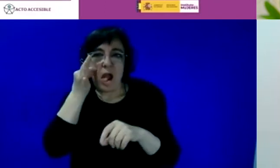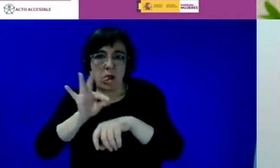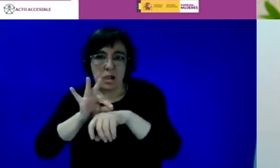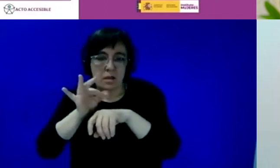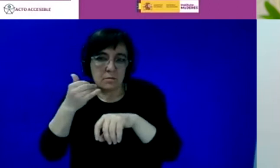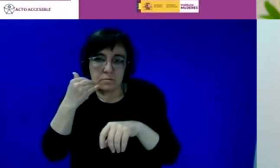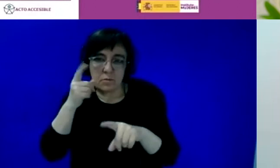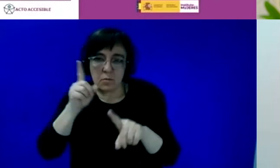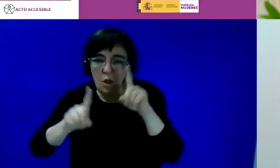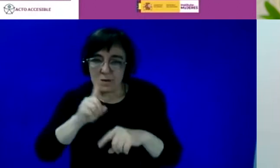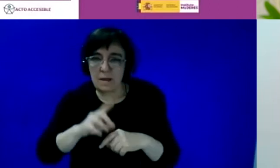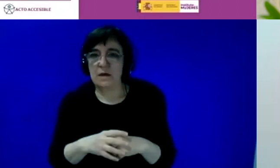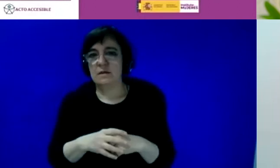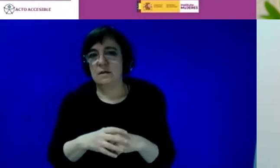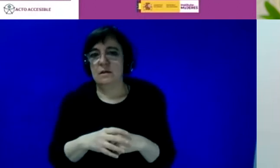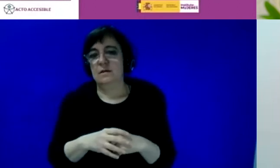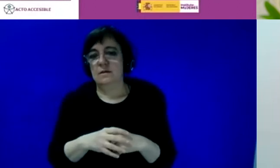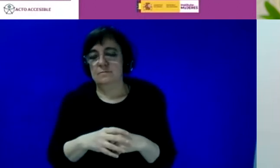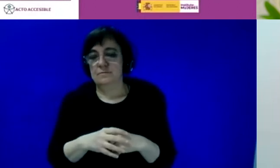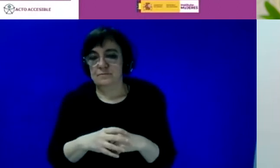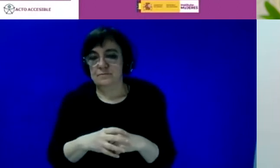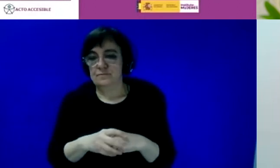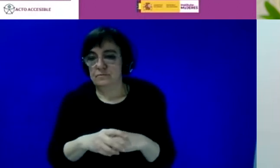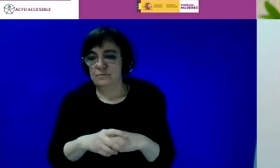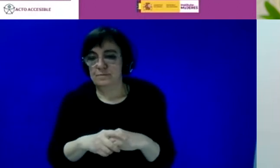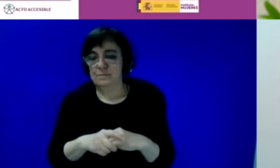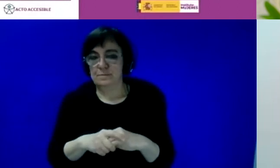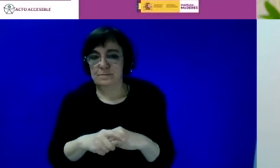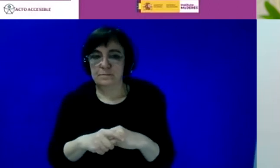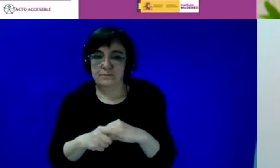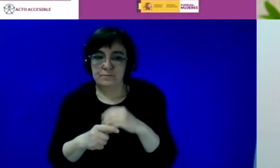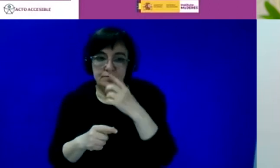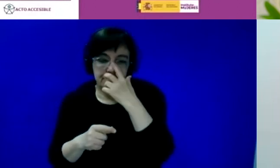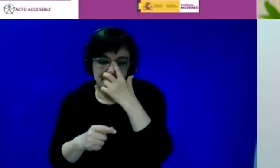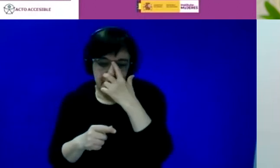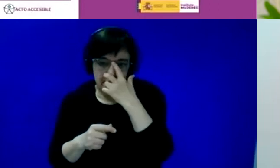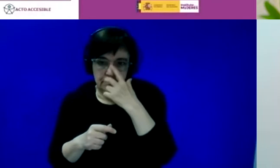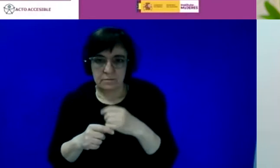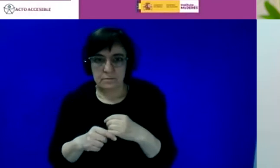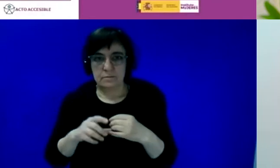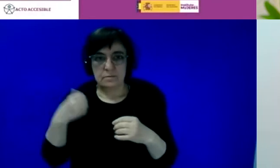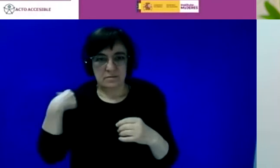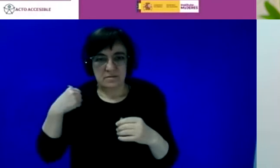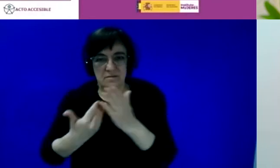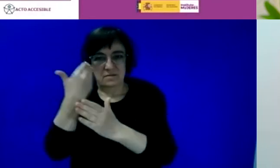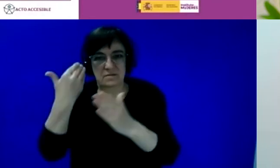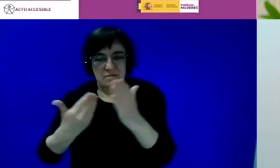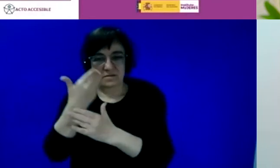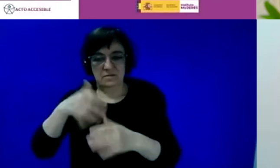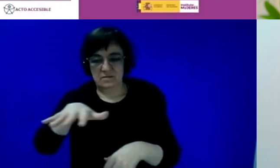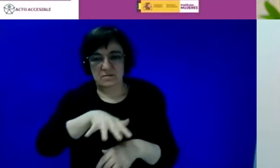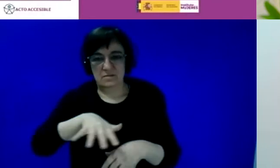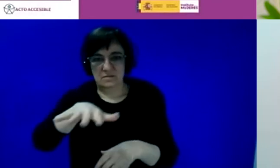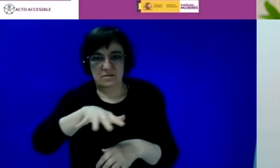in a specific place, which is not non-accessible for a number of days. And this is also a very